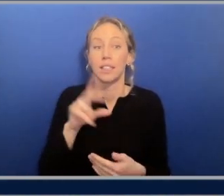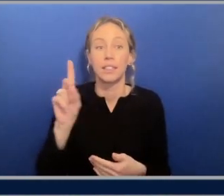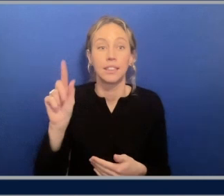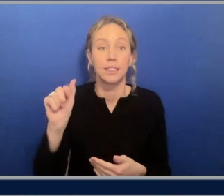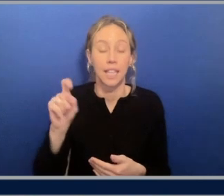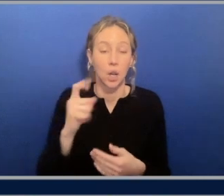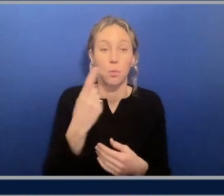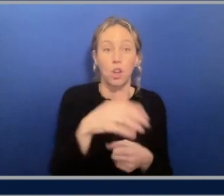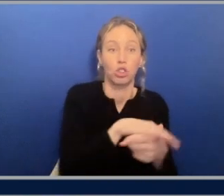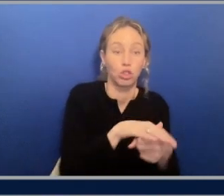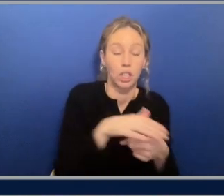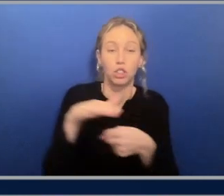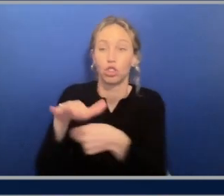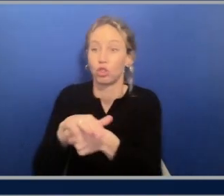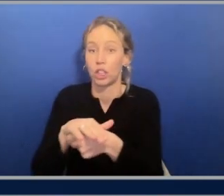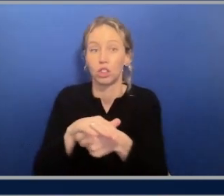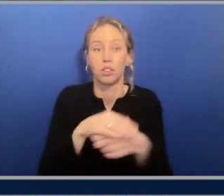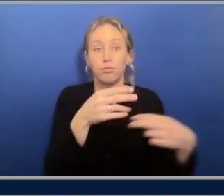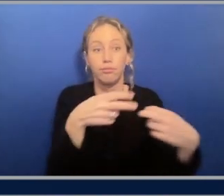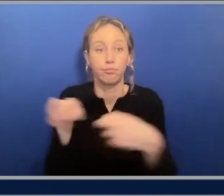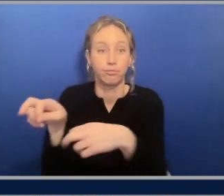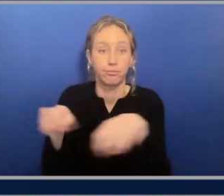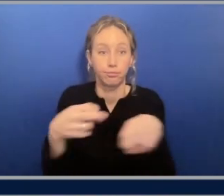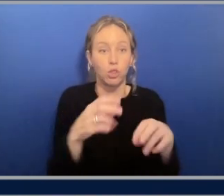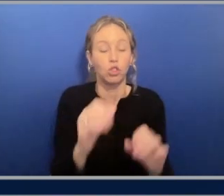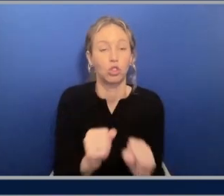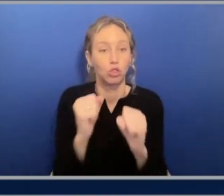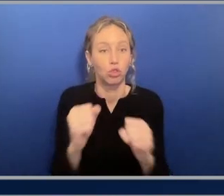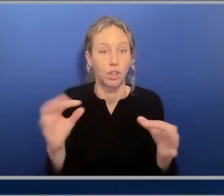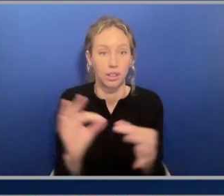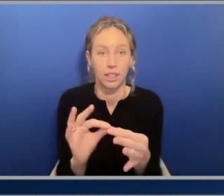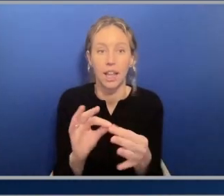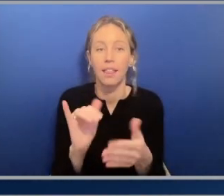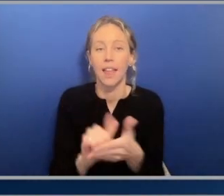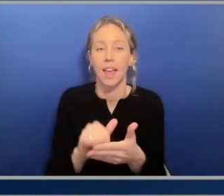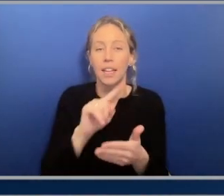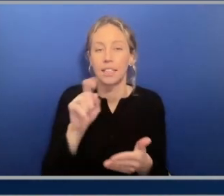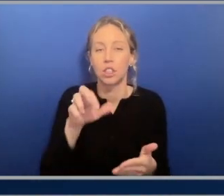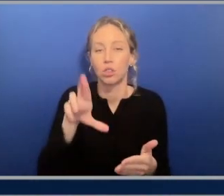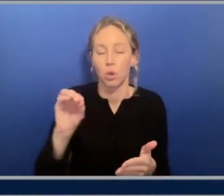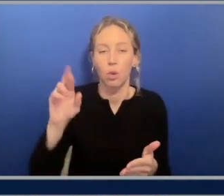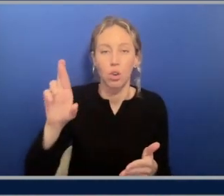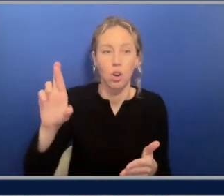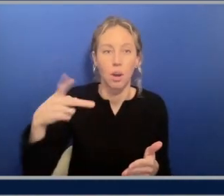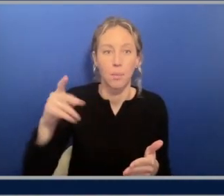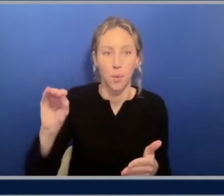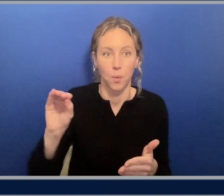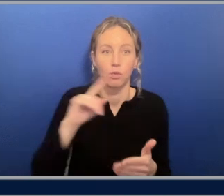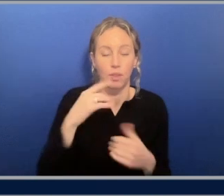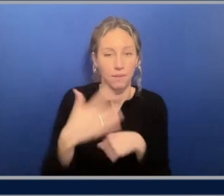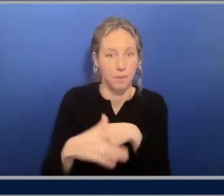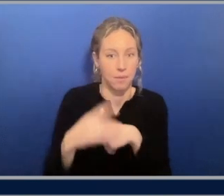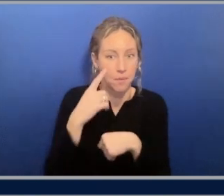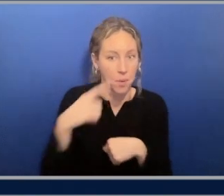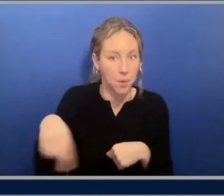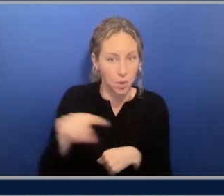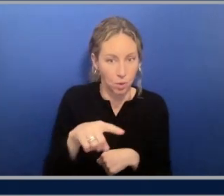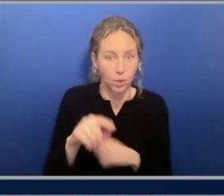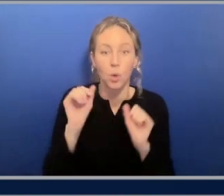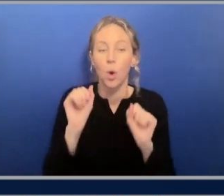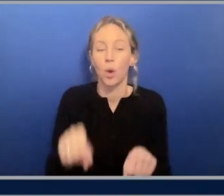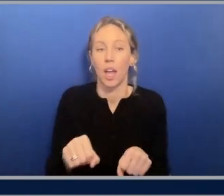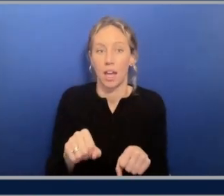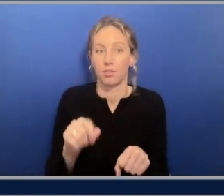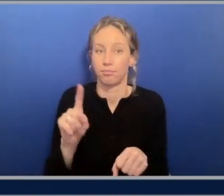region seamlessly, strong consistency, that can guarantee that zero RPO is there for you, right? Yeah. So I can fully confidently